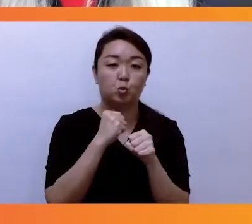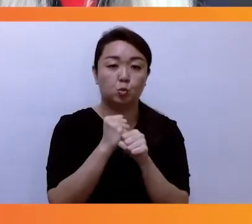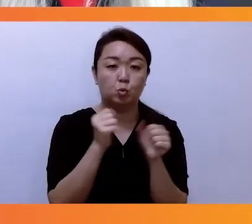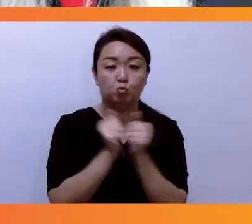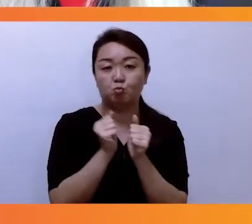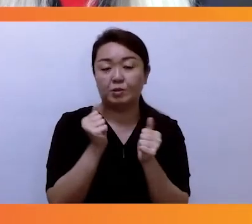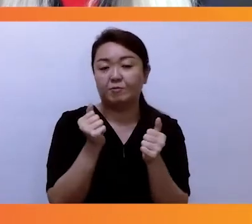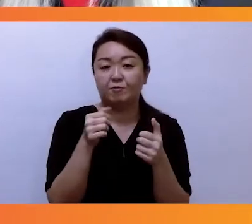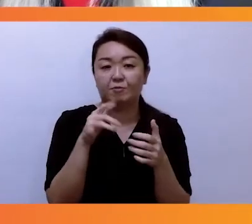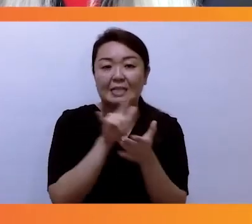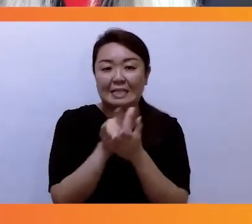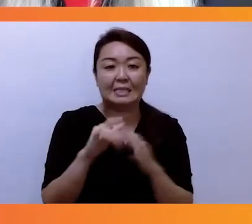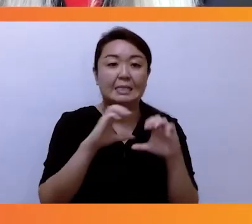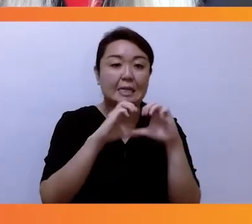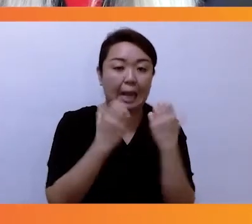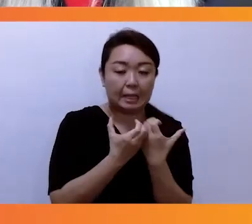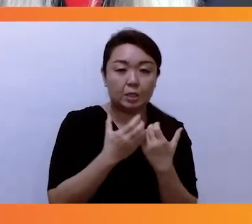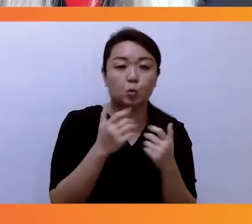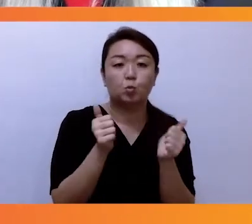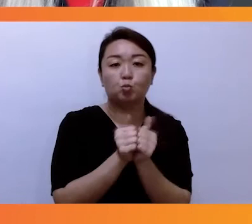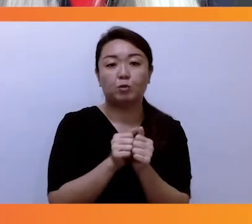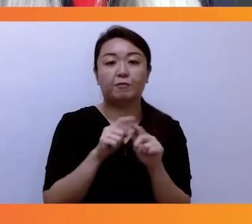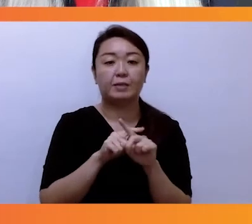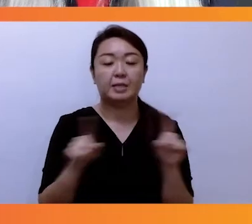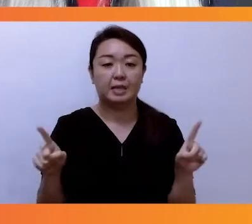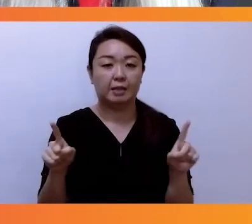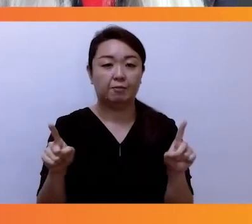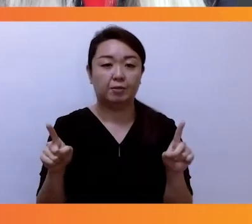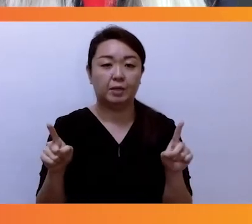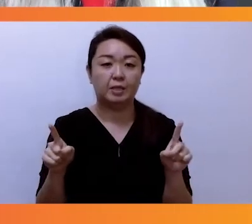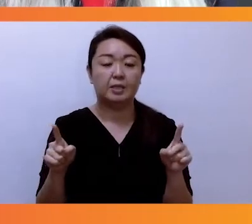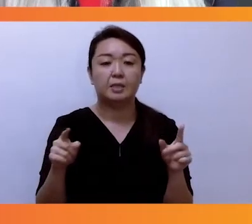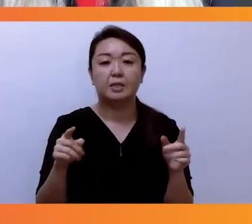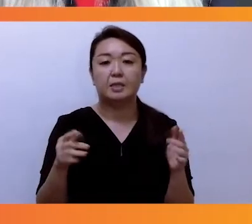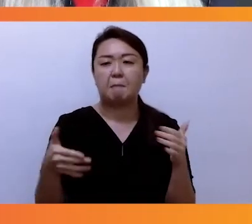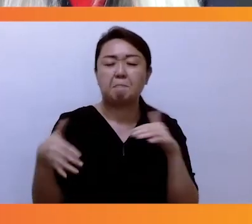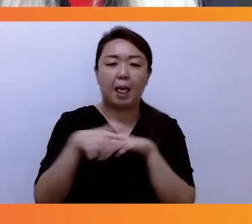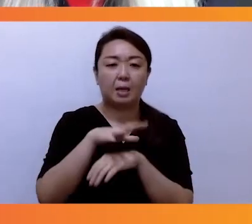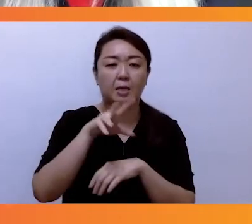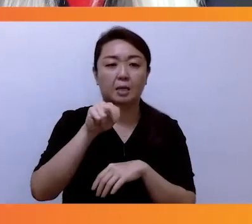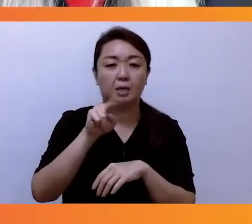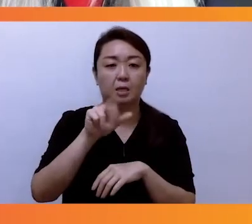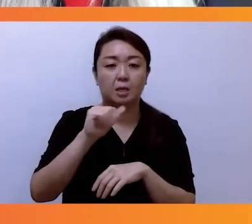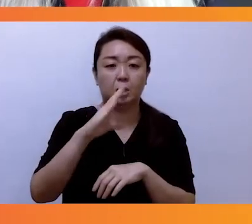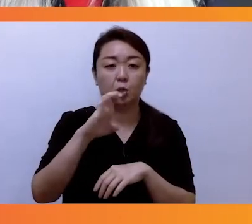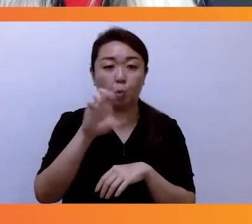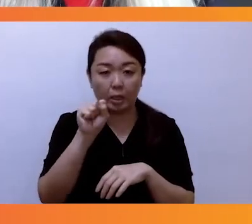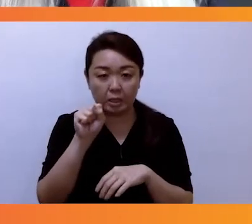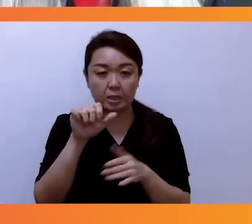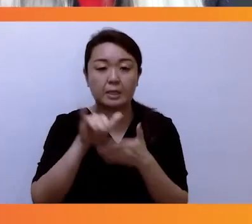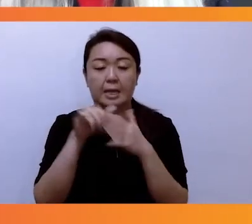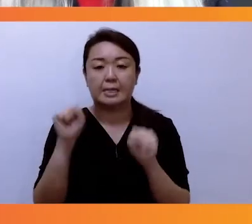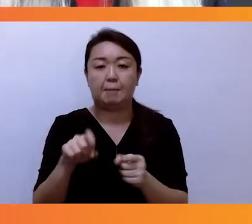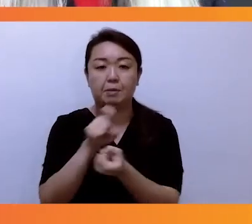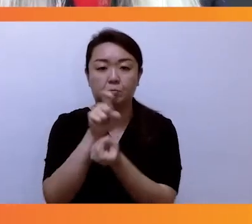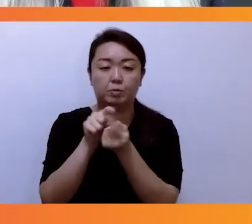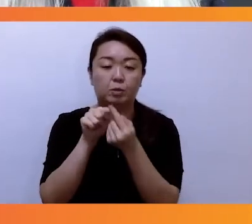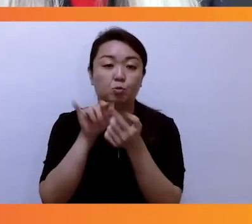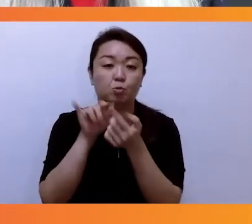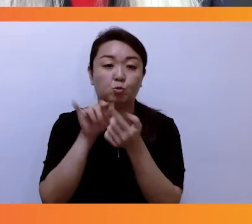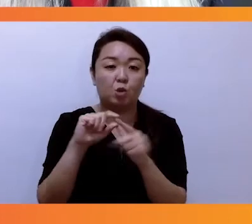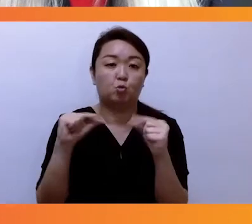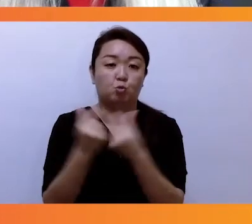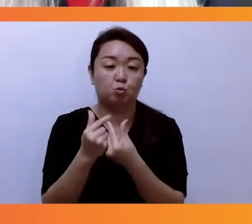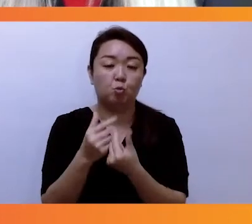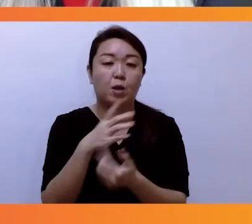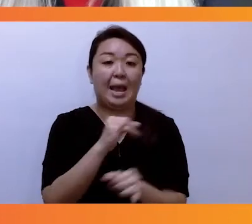work within each of those classes with the different blanket nuances that might be specific to